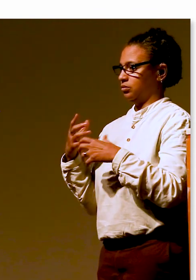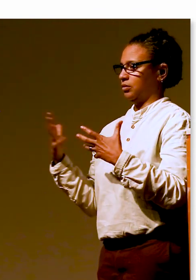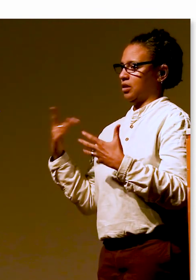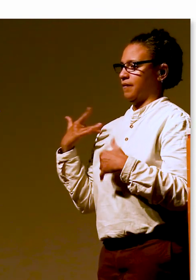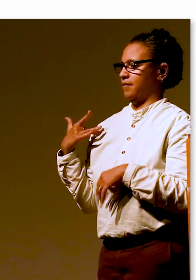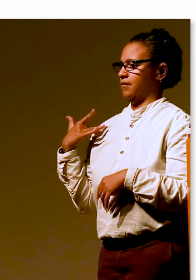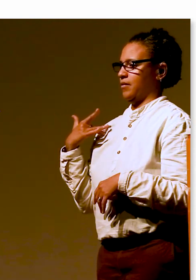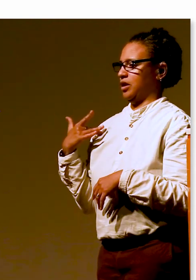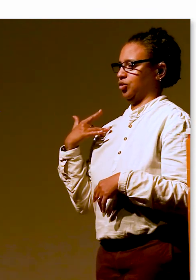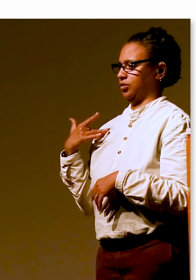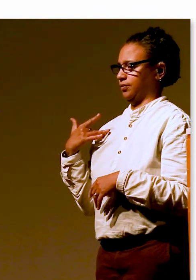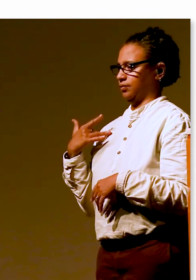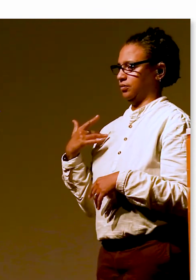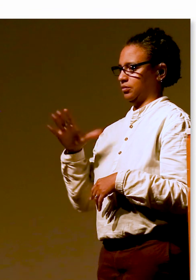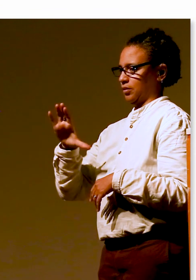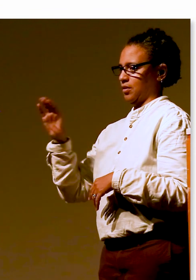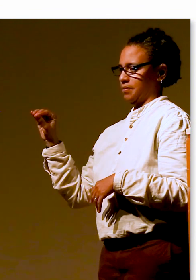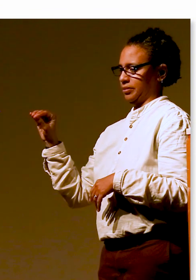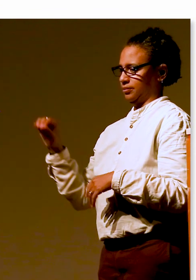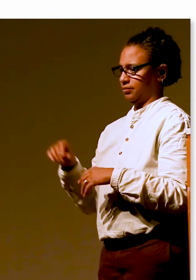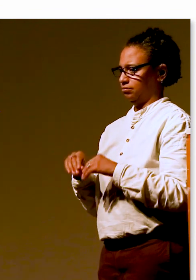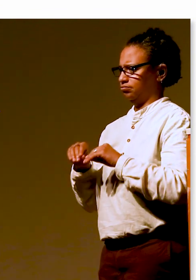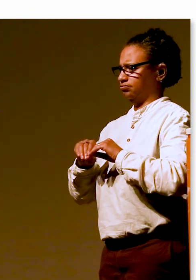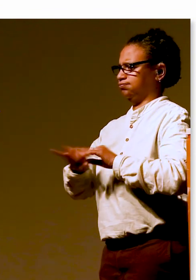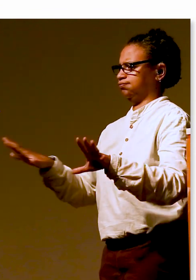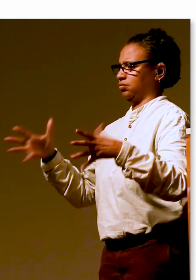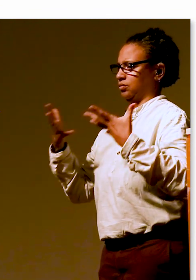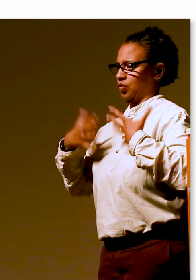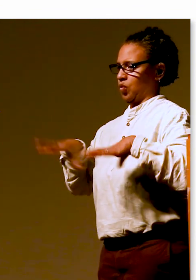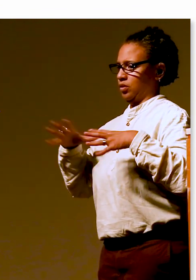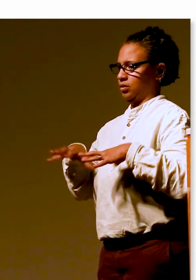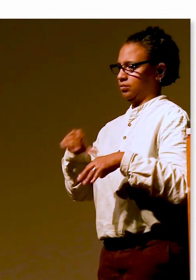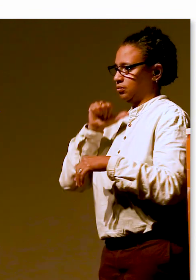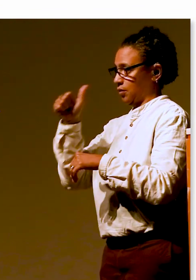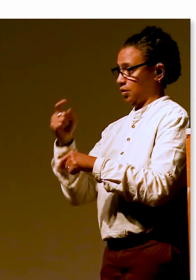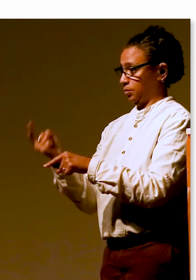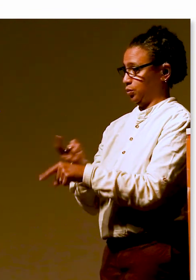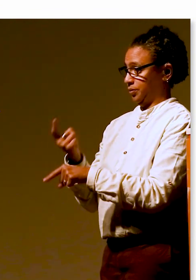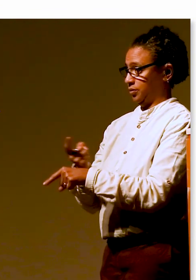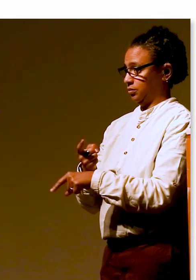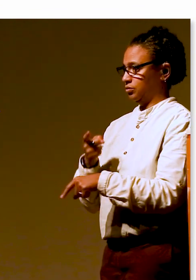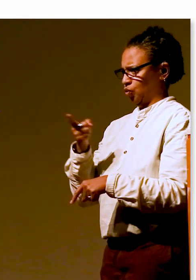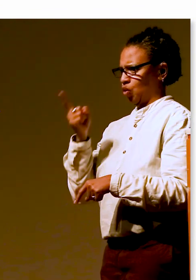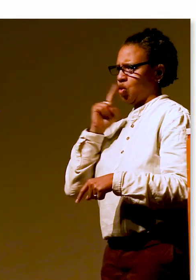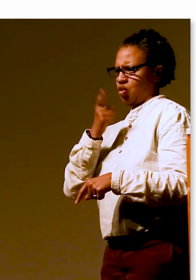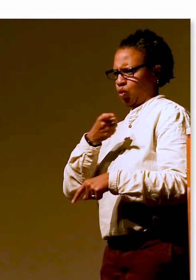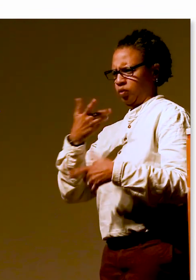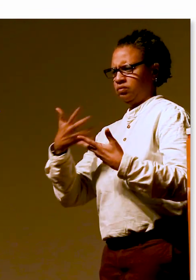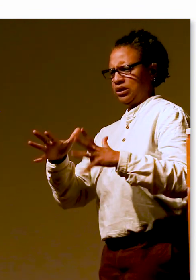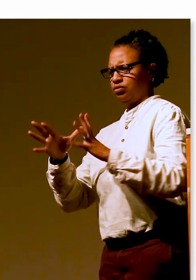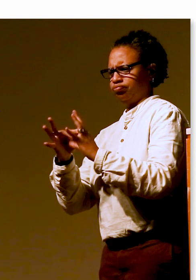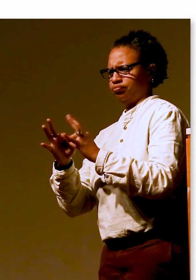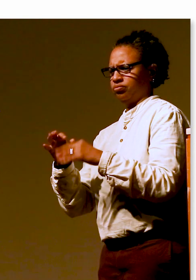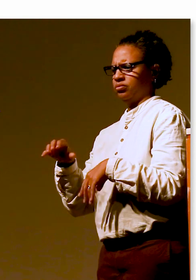it's none of that should be done without thought. Or you end up with, like, celebrities writing, like, apologies in the Notes app, and it's like,